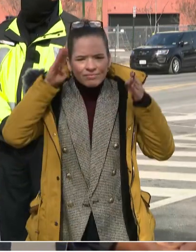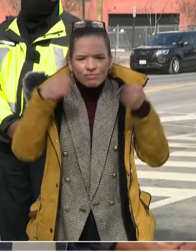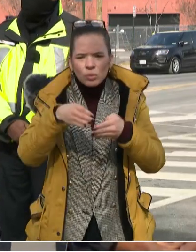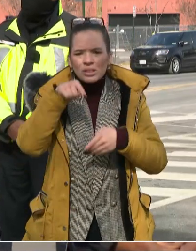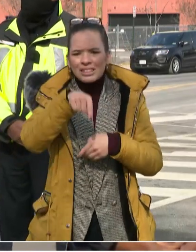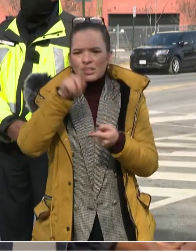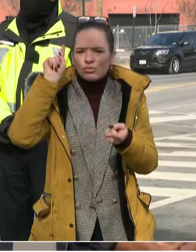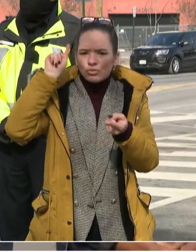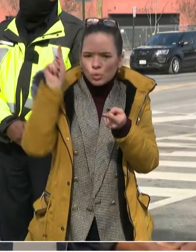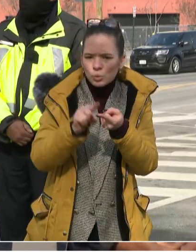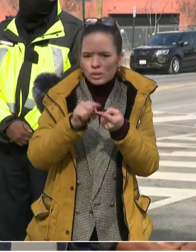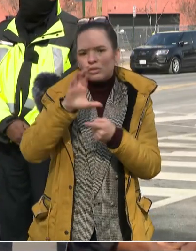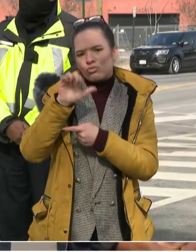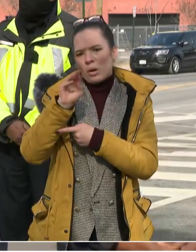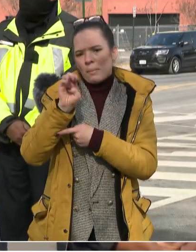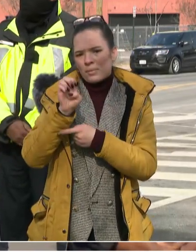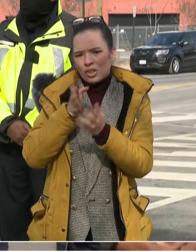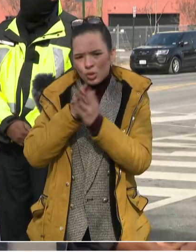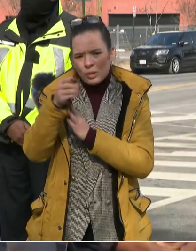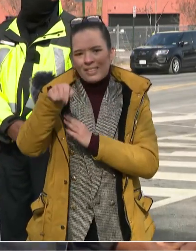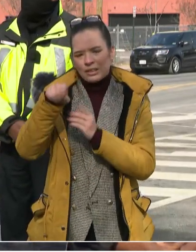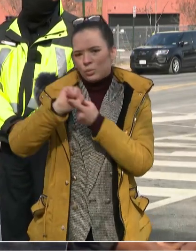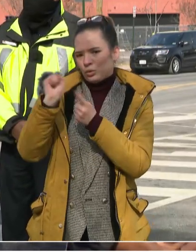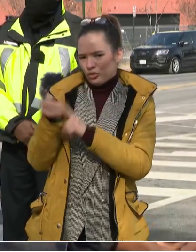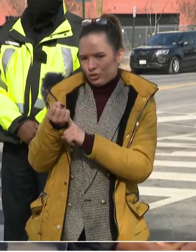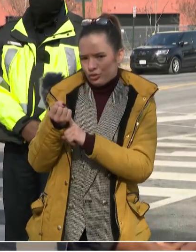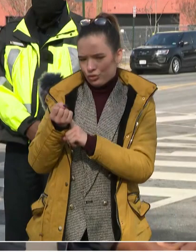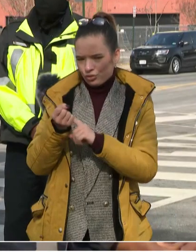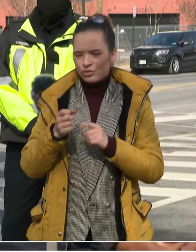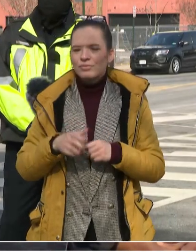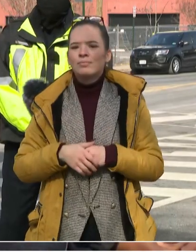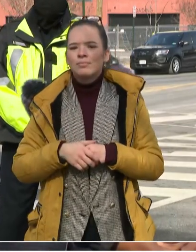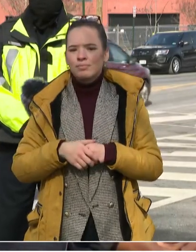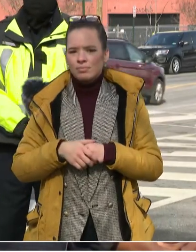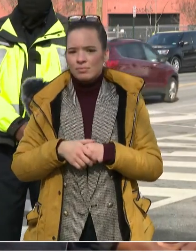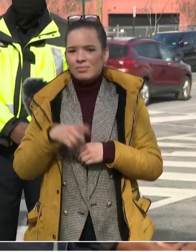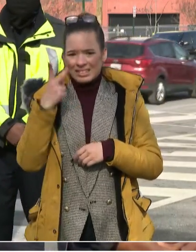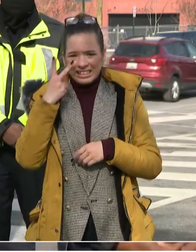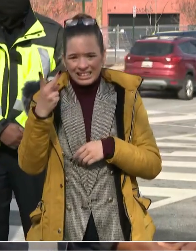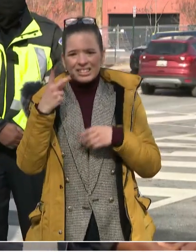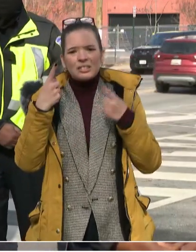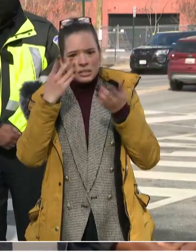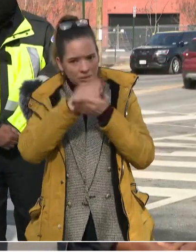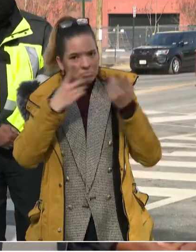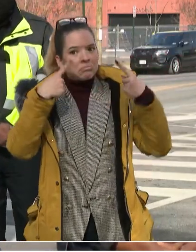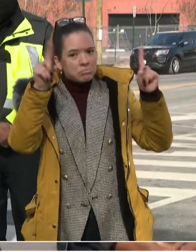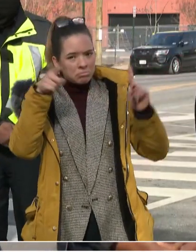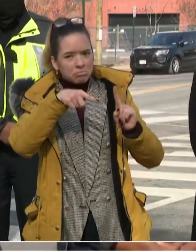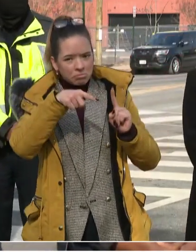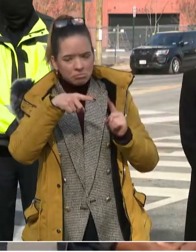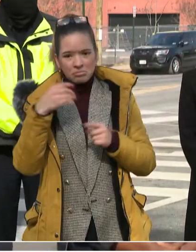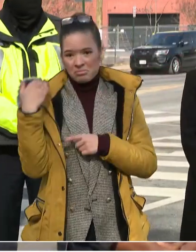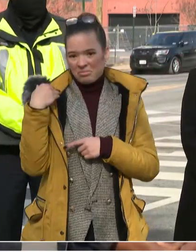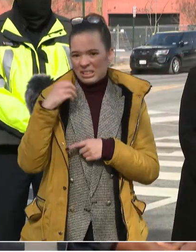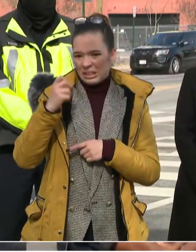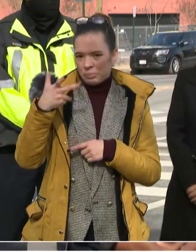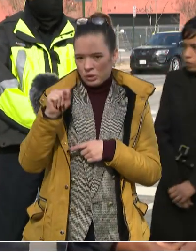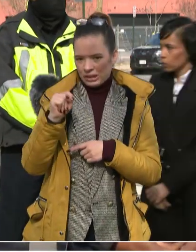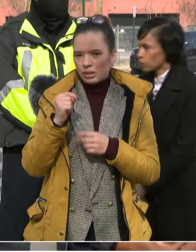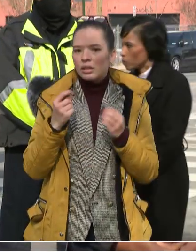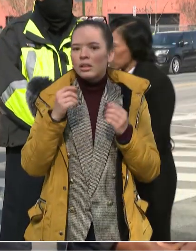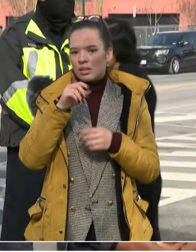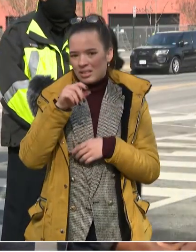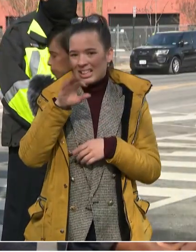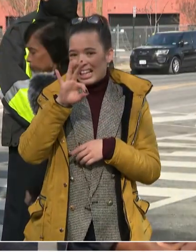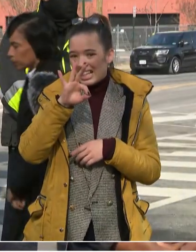these crimes through these cases, and we are seeing some success. Since September, that unit has made more than 90 arrests. The